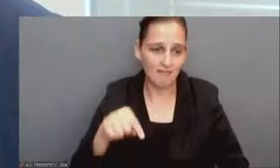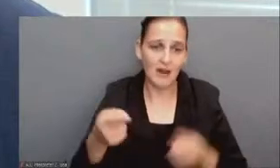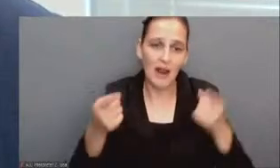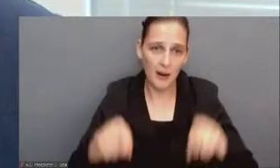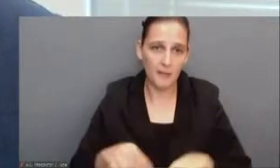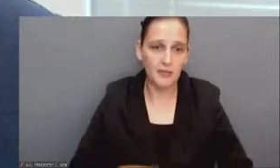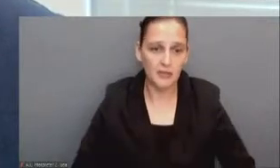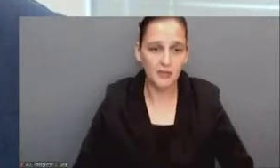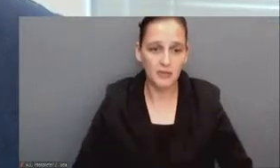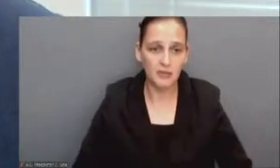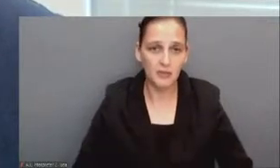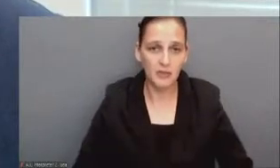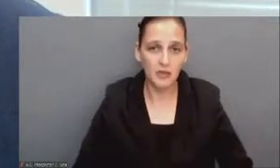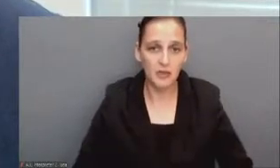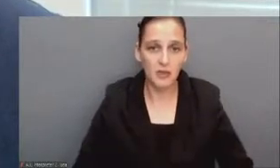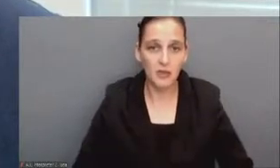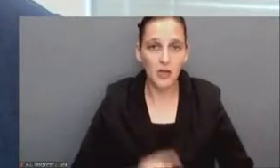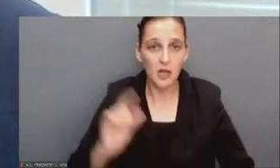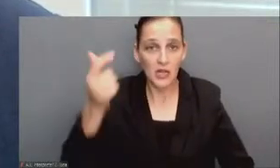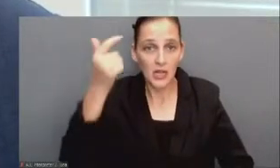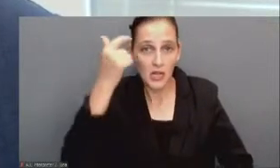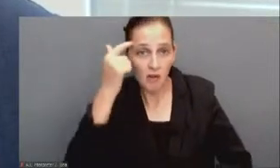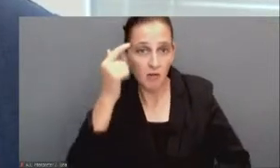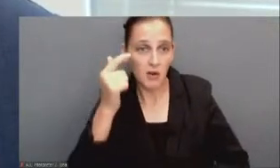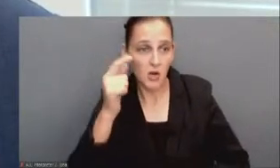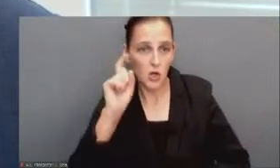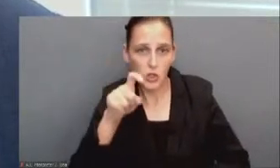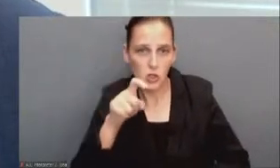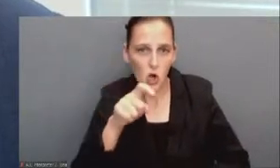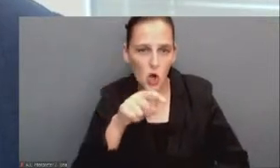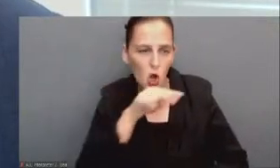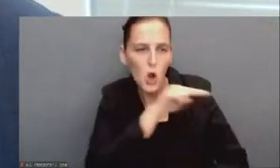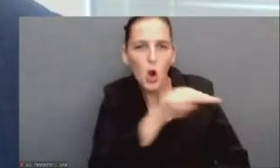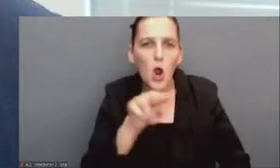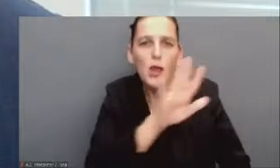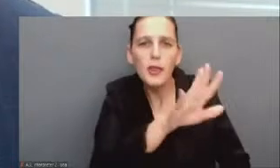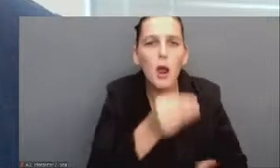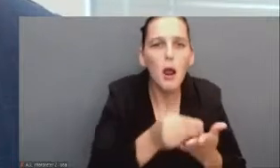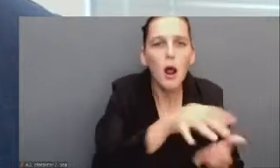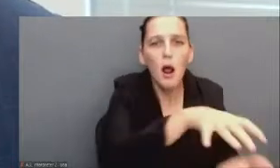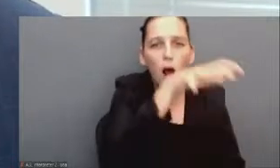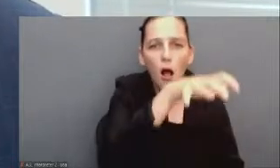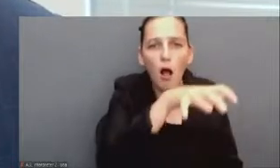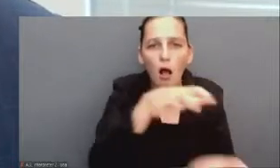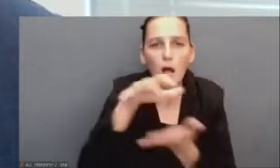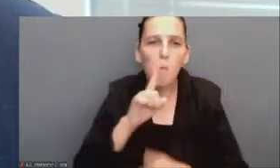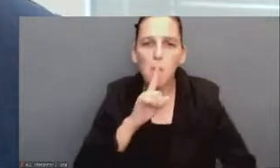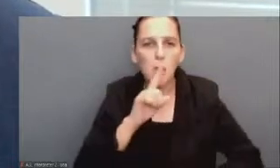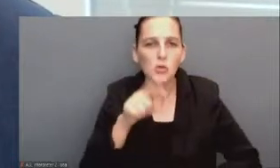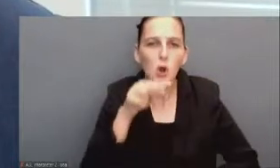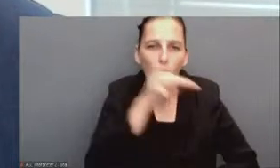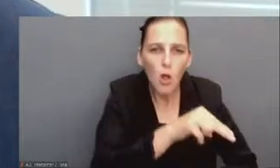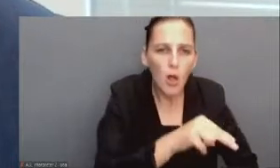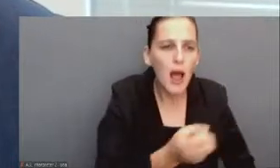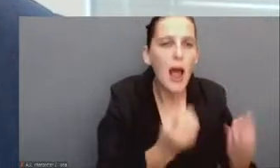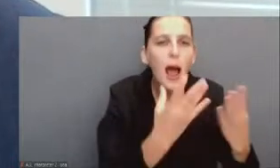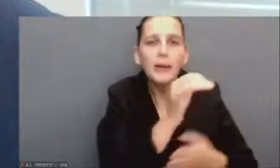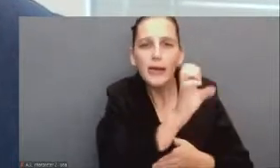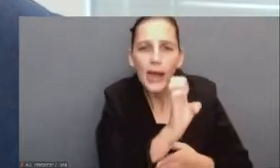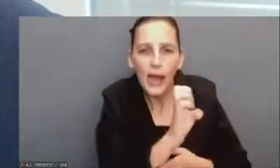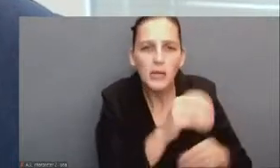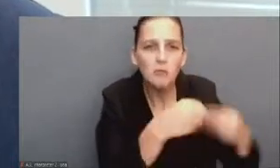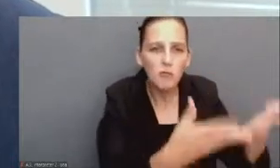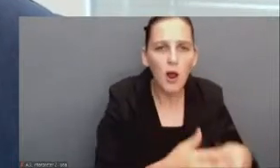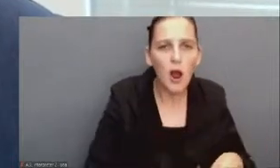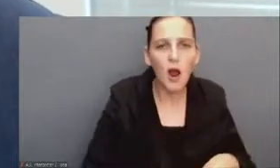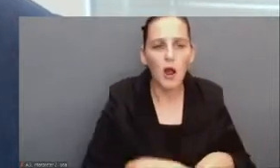Distribution based on cases, distribution based on, their dependence on things like Medicaid is very